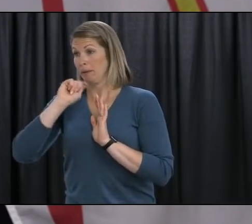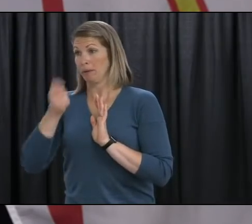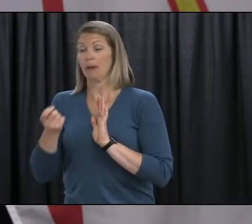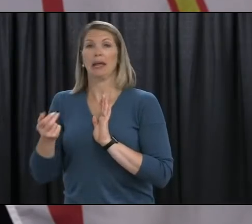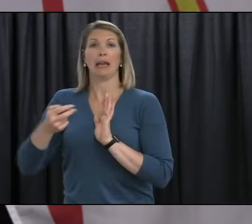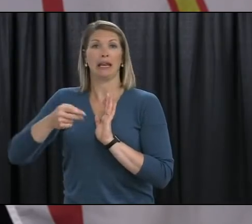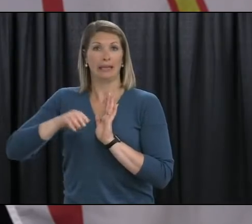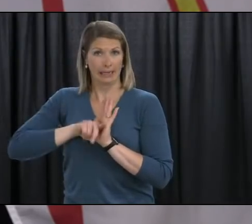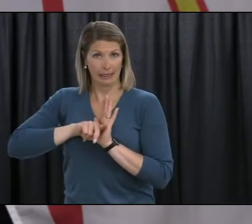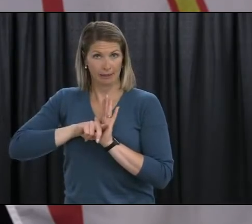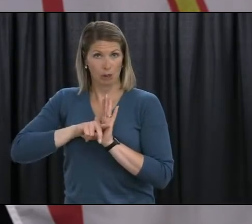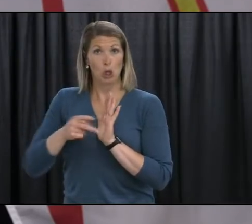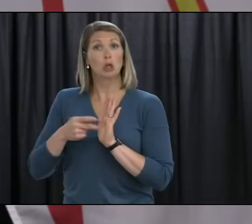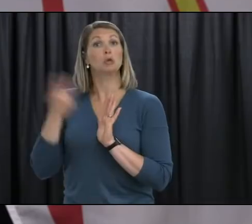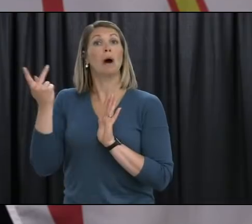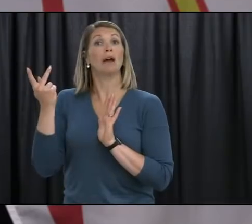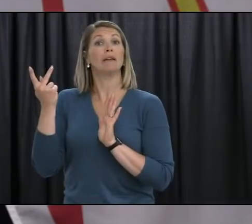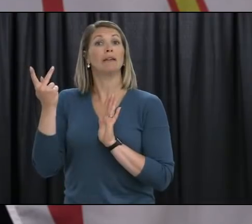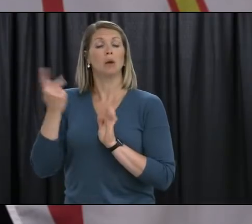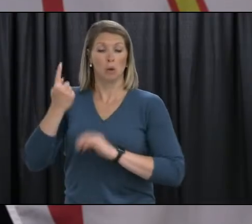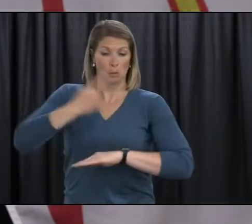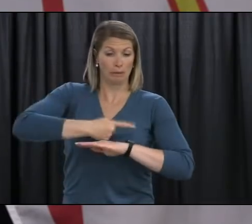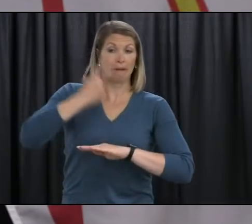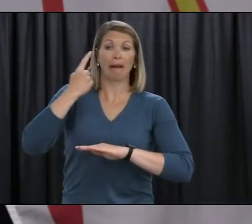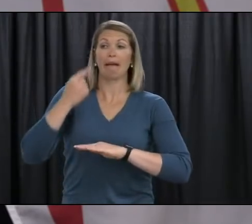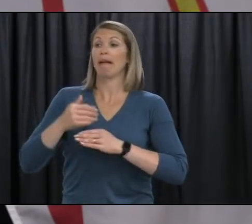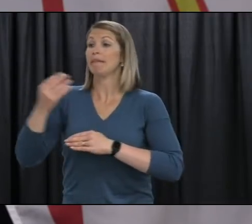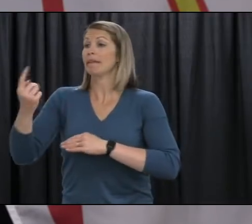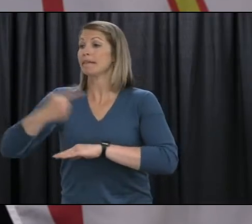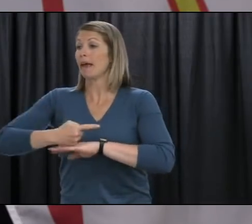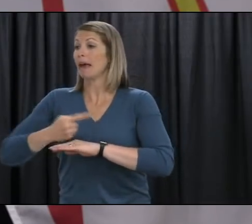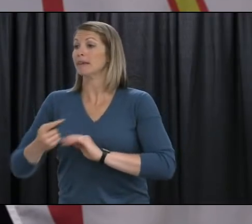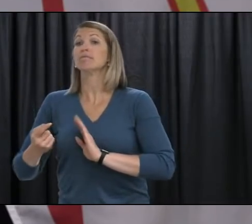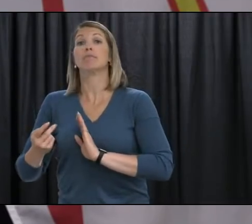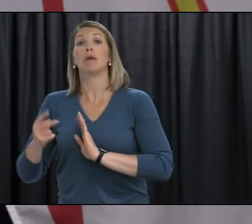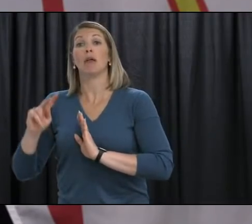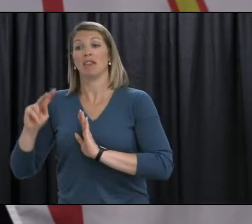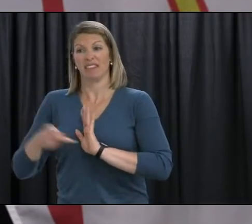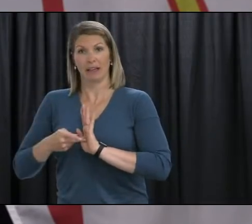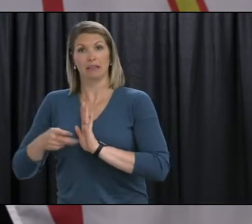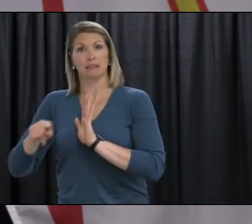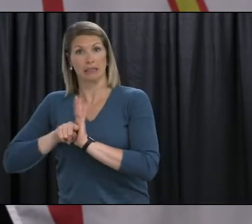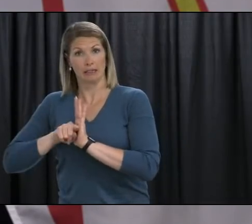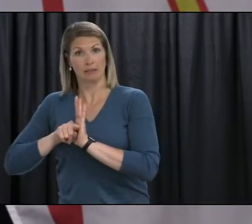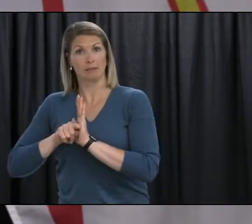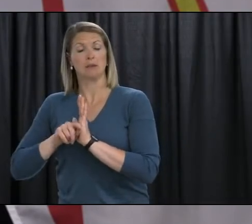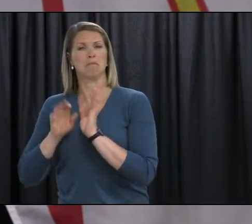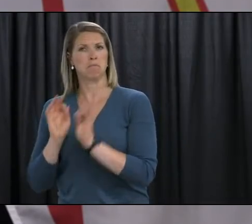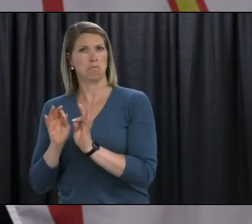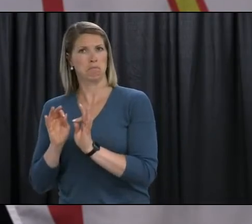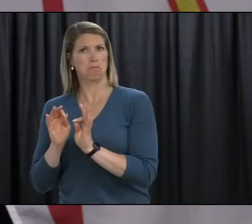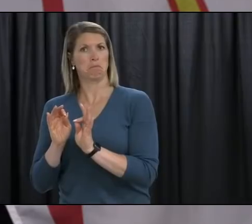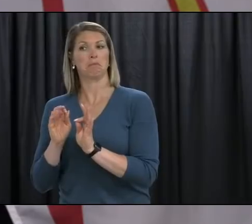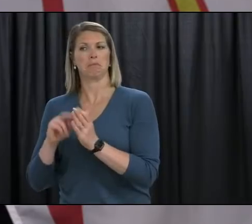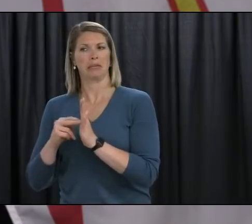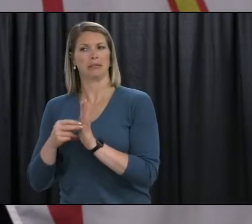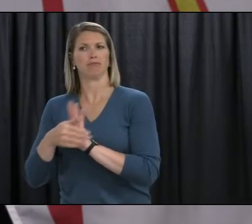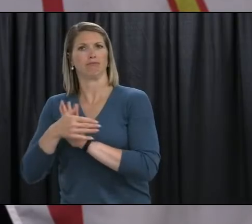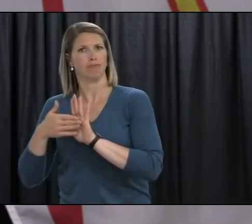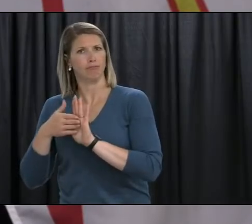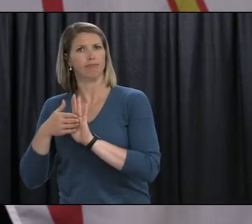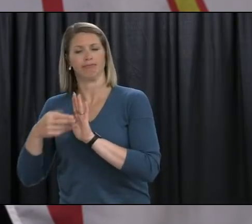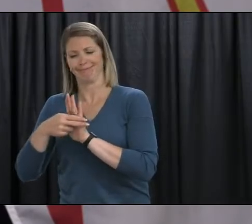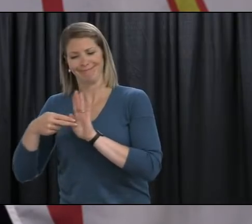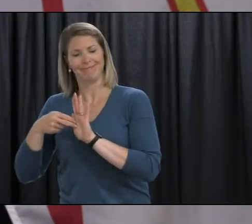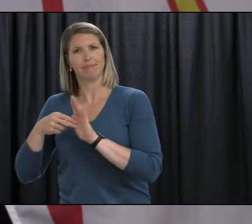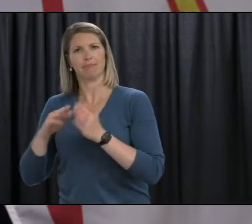would consider them recovered, and provided they also had resolution of their symptoms. So there